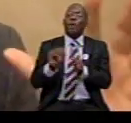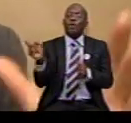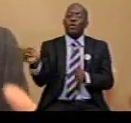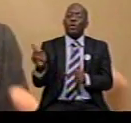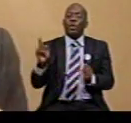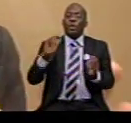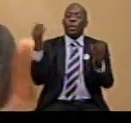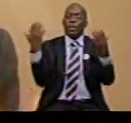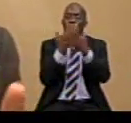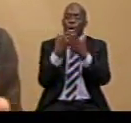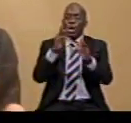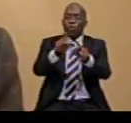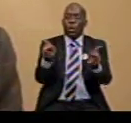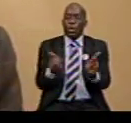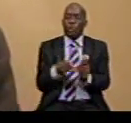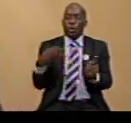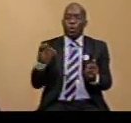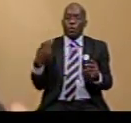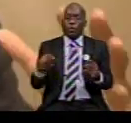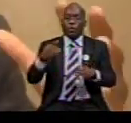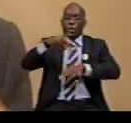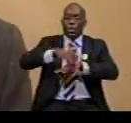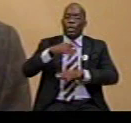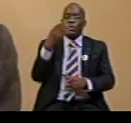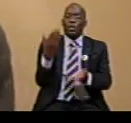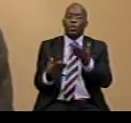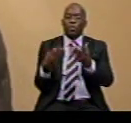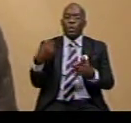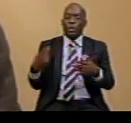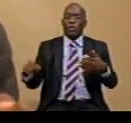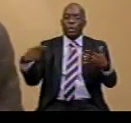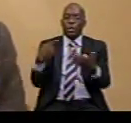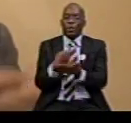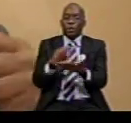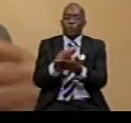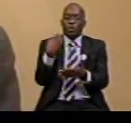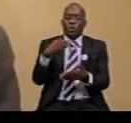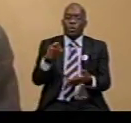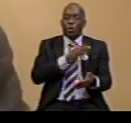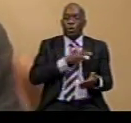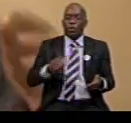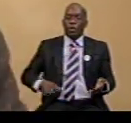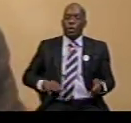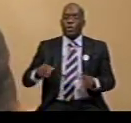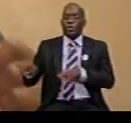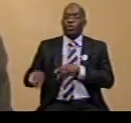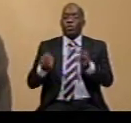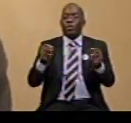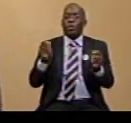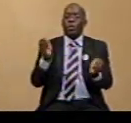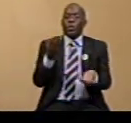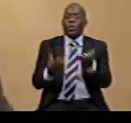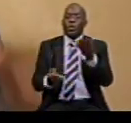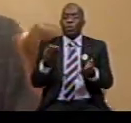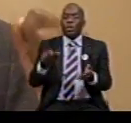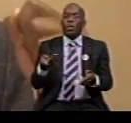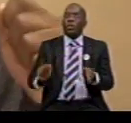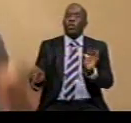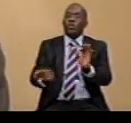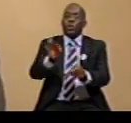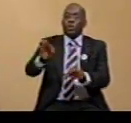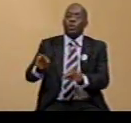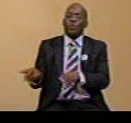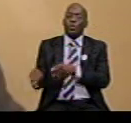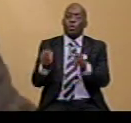may the gospel of Christ move. May the Spirit move and penetrate hearts,